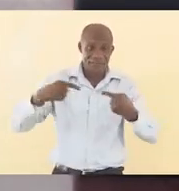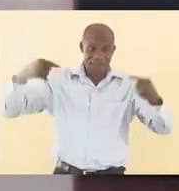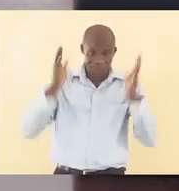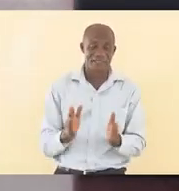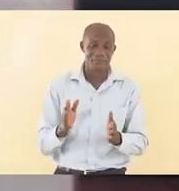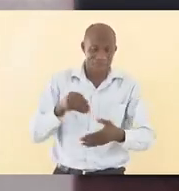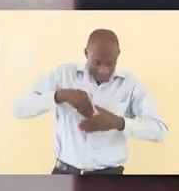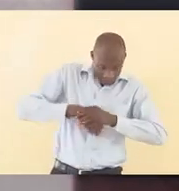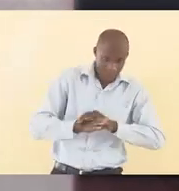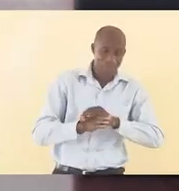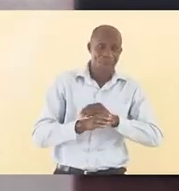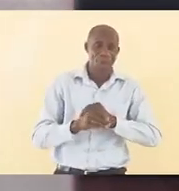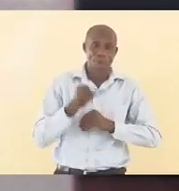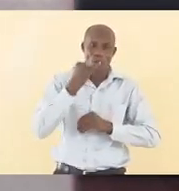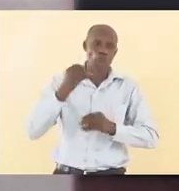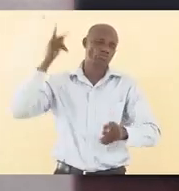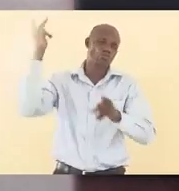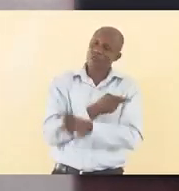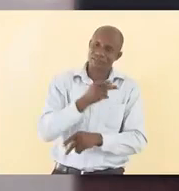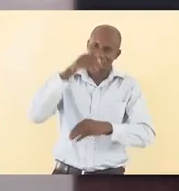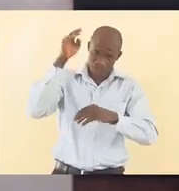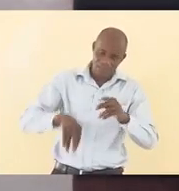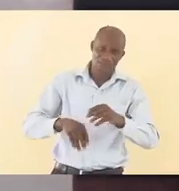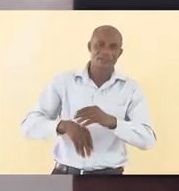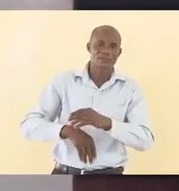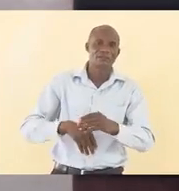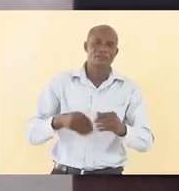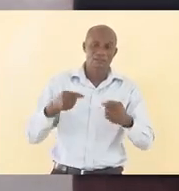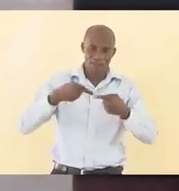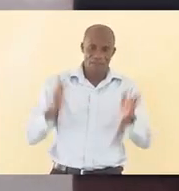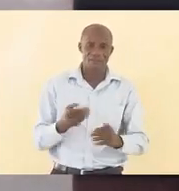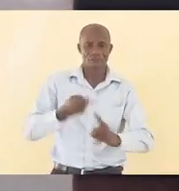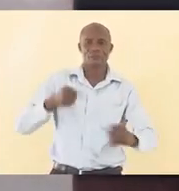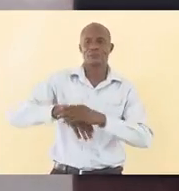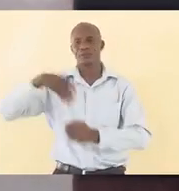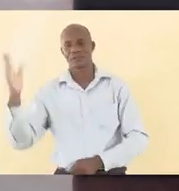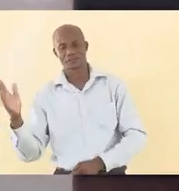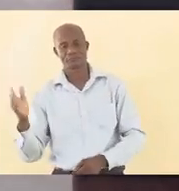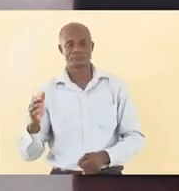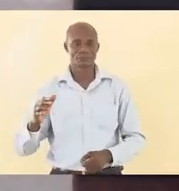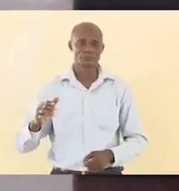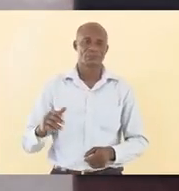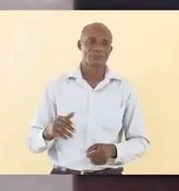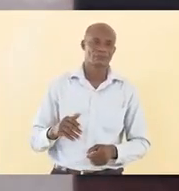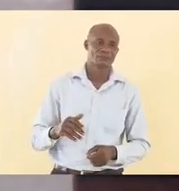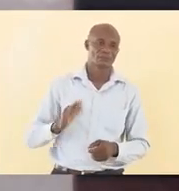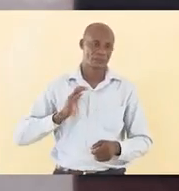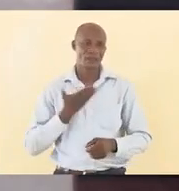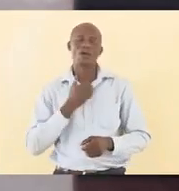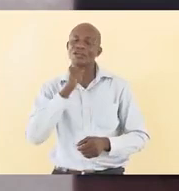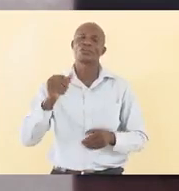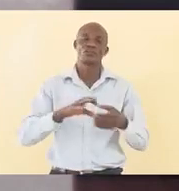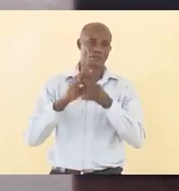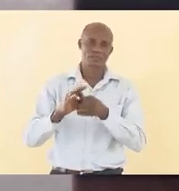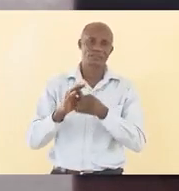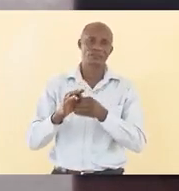that the enemy within is worse than the enemy from outside. Our disunity